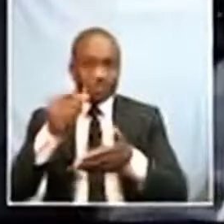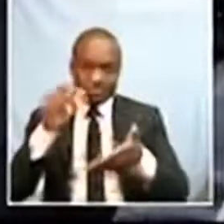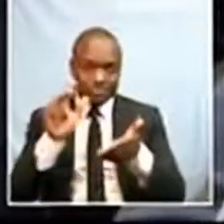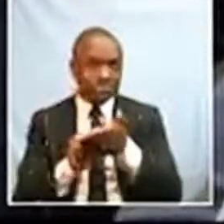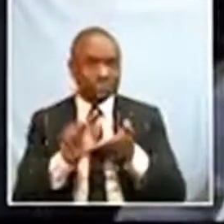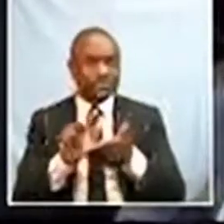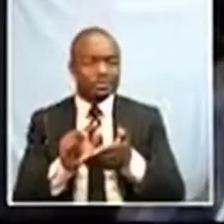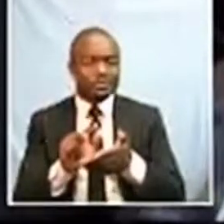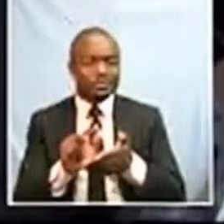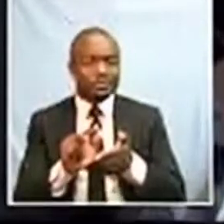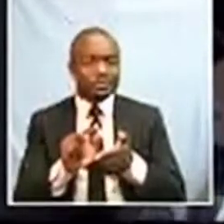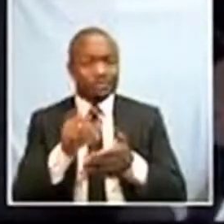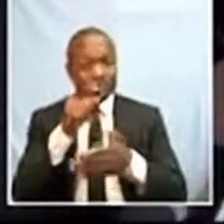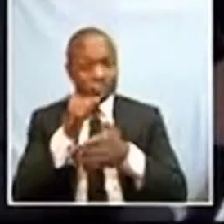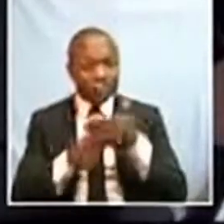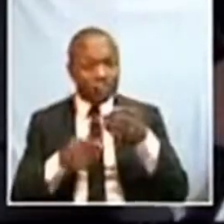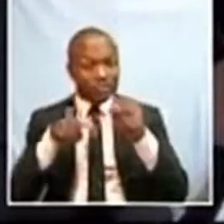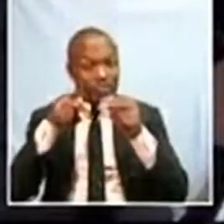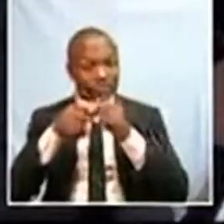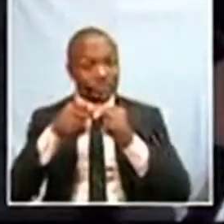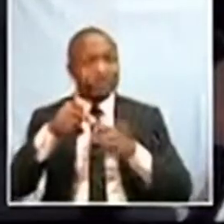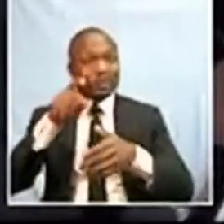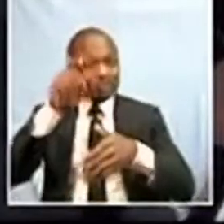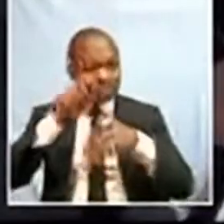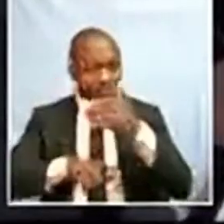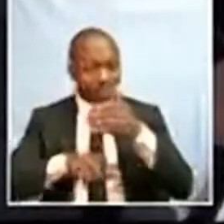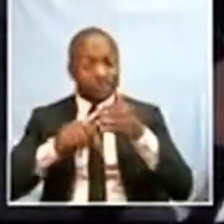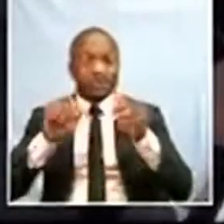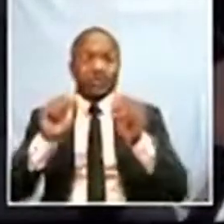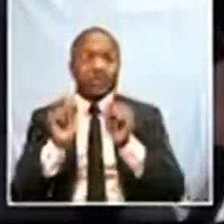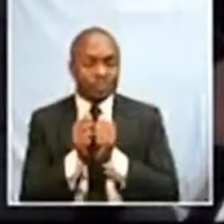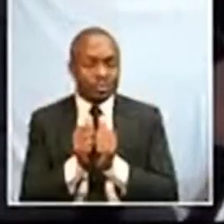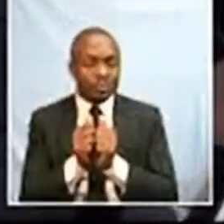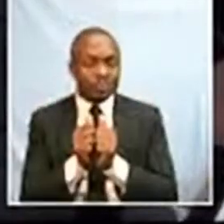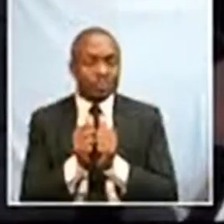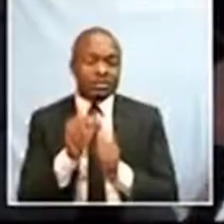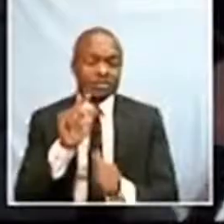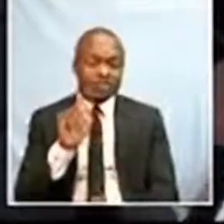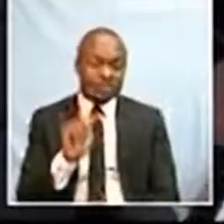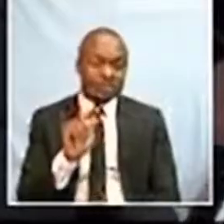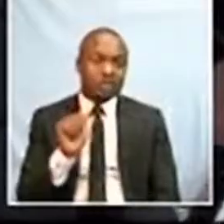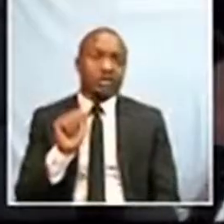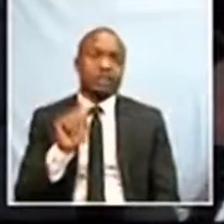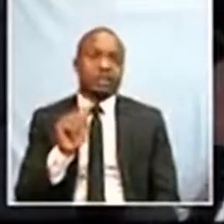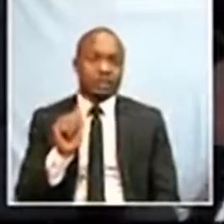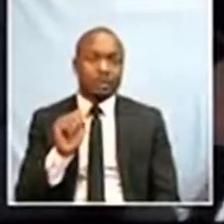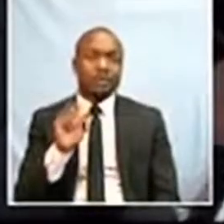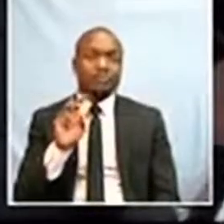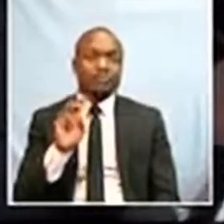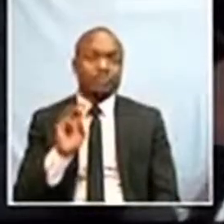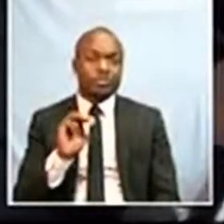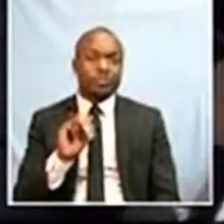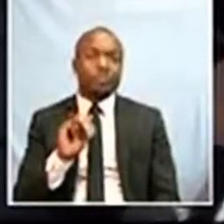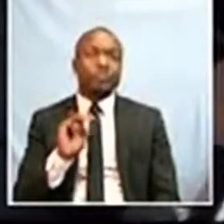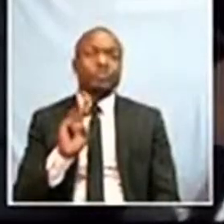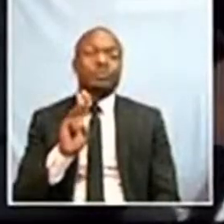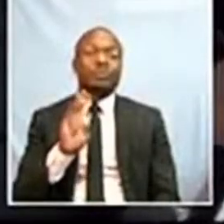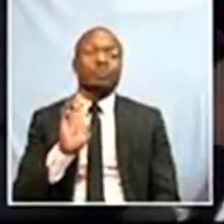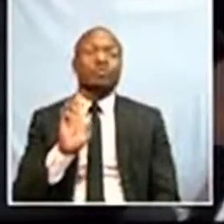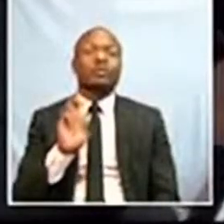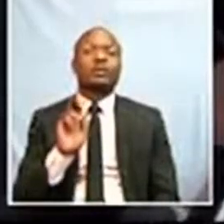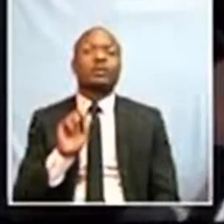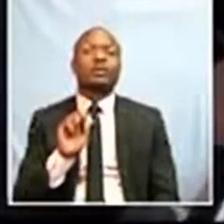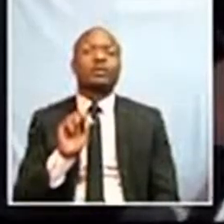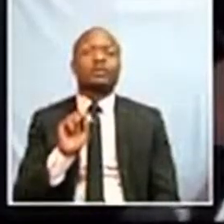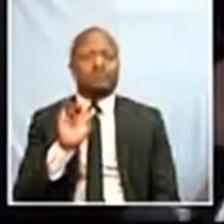was approved. So what was the termination cost with Tamweni, so that